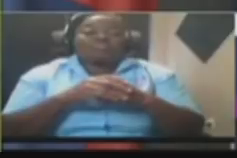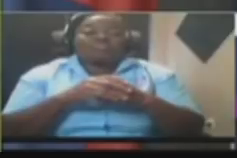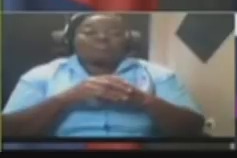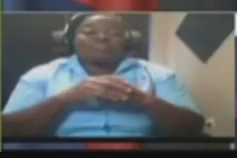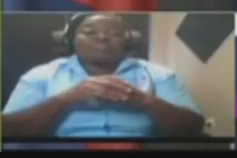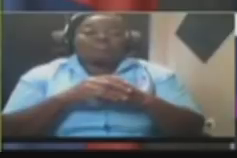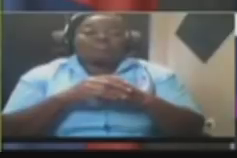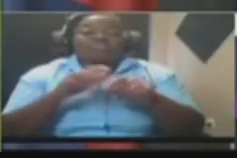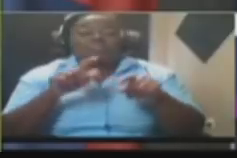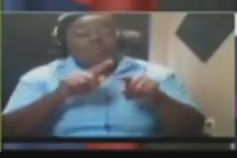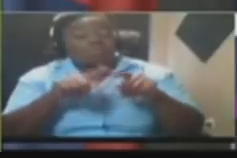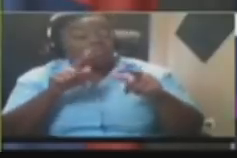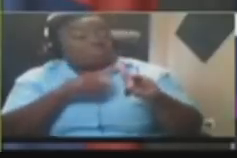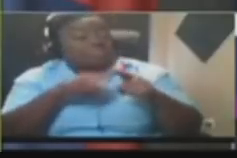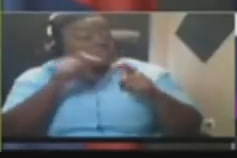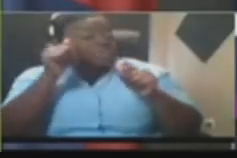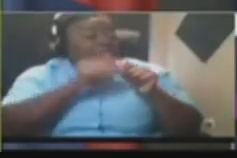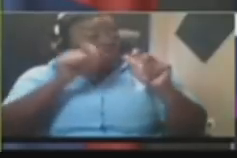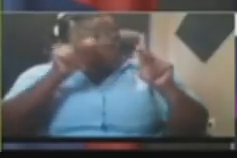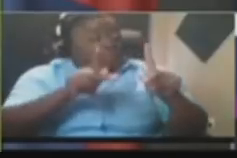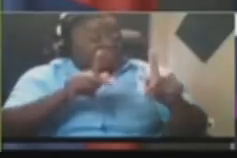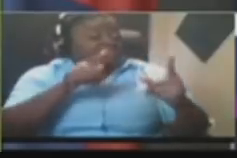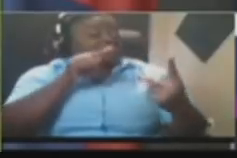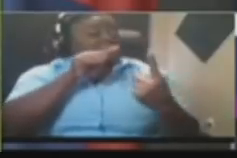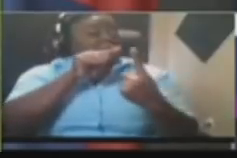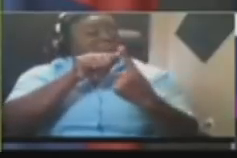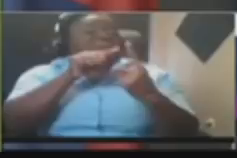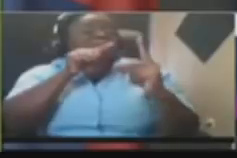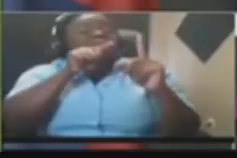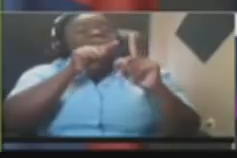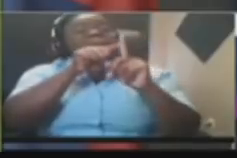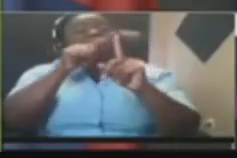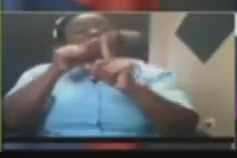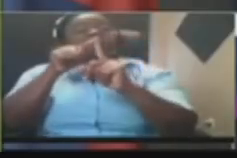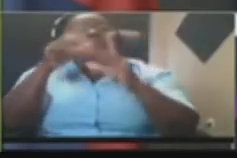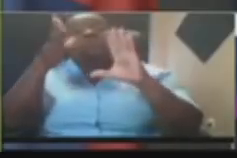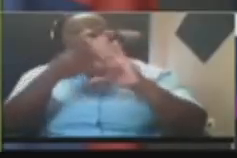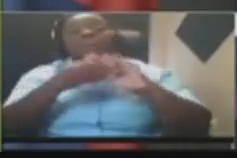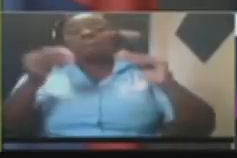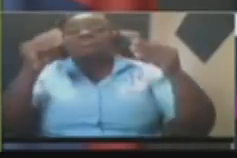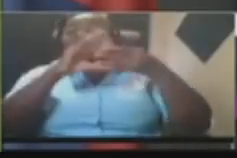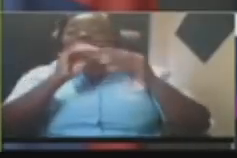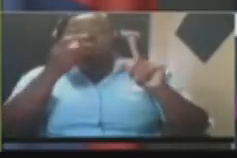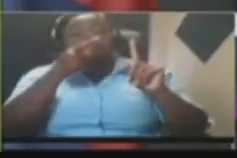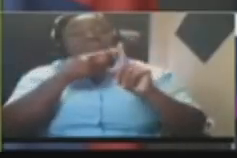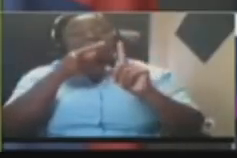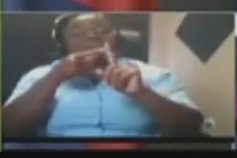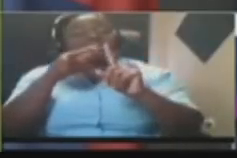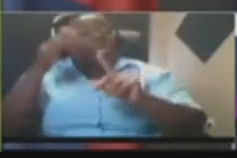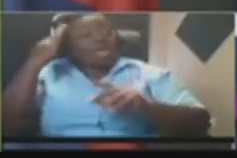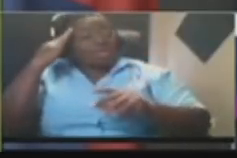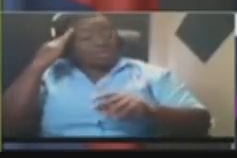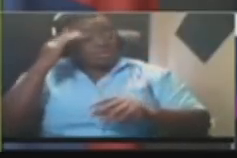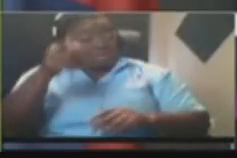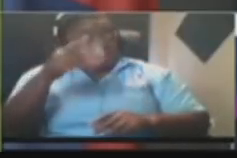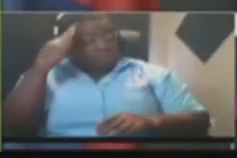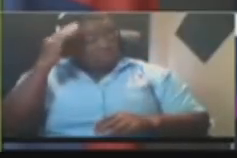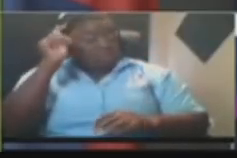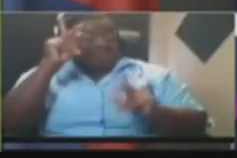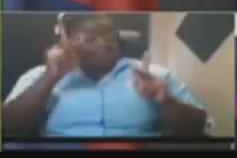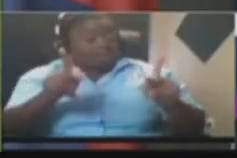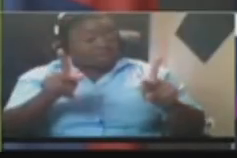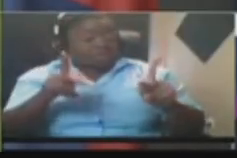or her own story. There might be circumstances, I know at least one person who wants